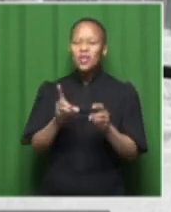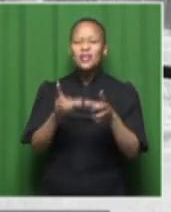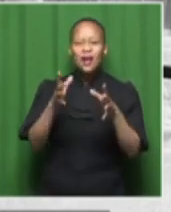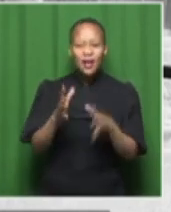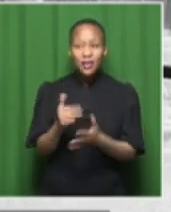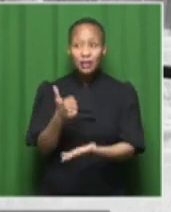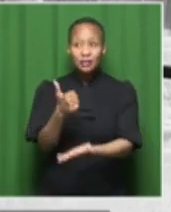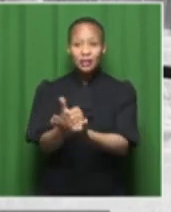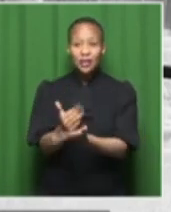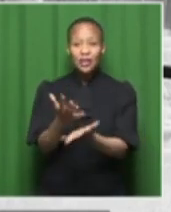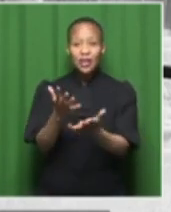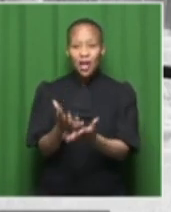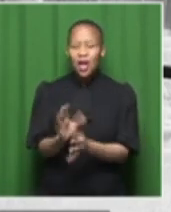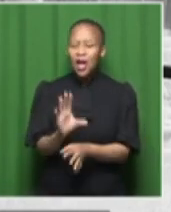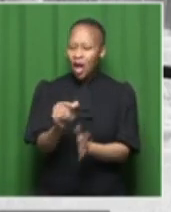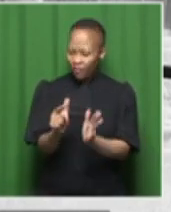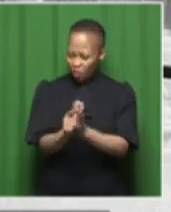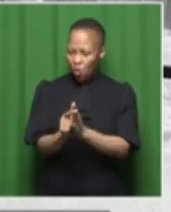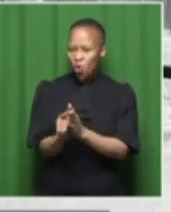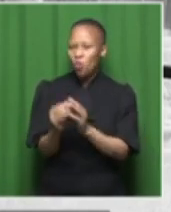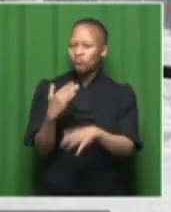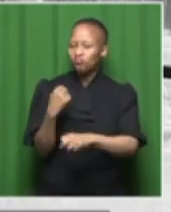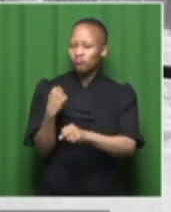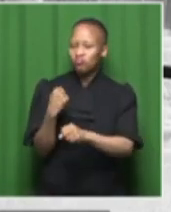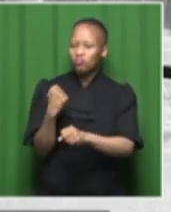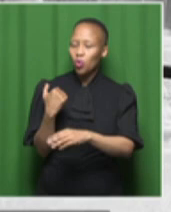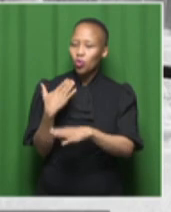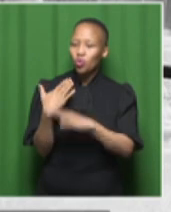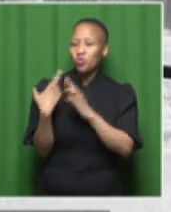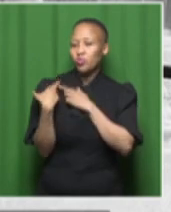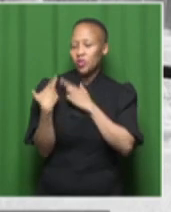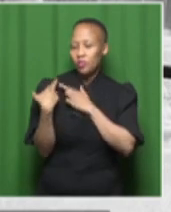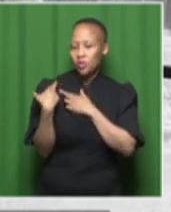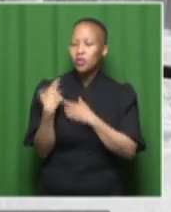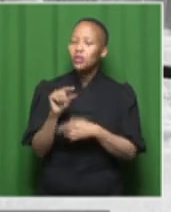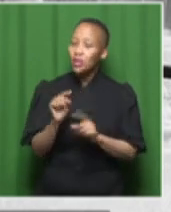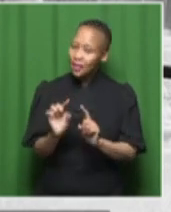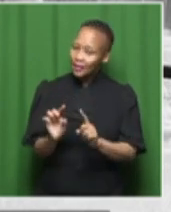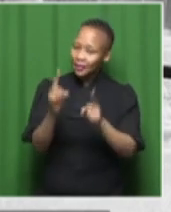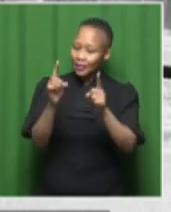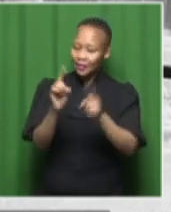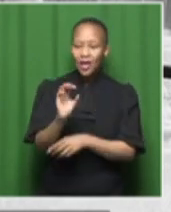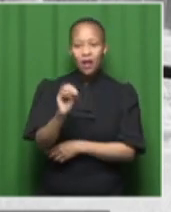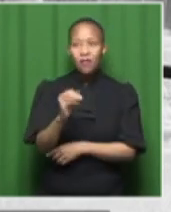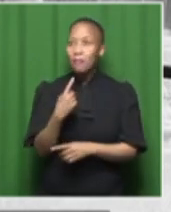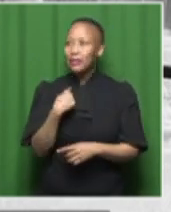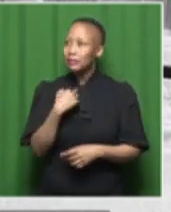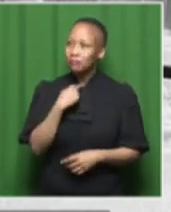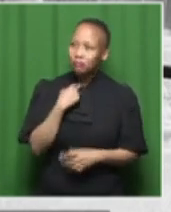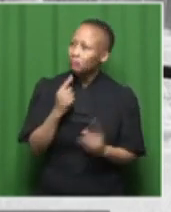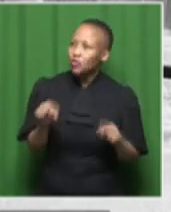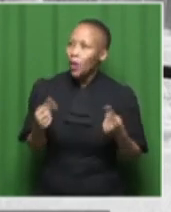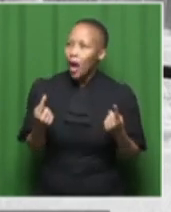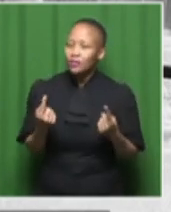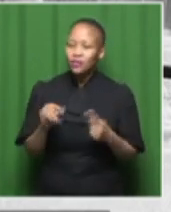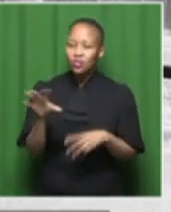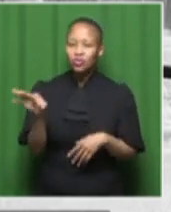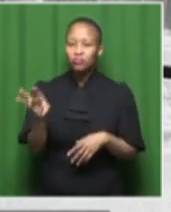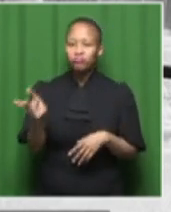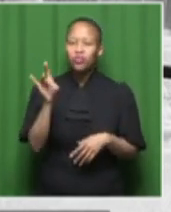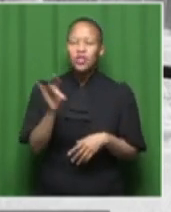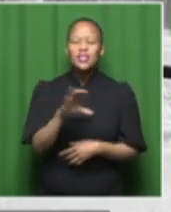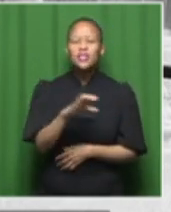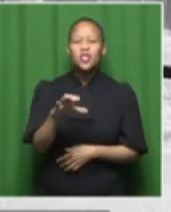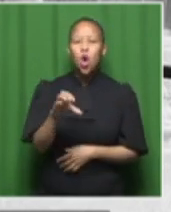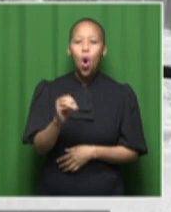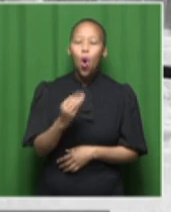duty to ensure that this organization is successful, but you can't even choose who your CEO is. It's almost chosen for you, and you